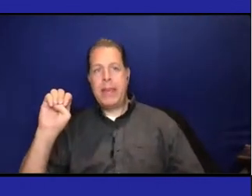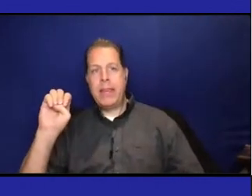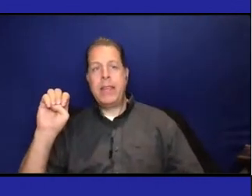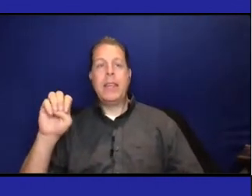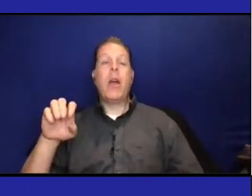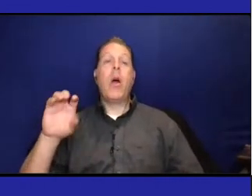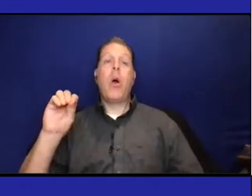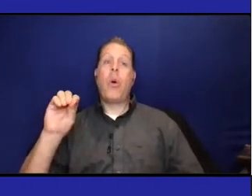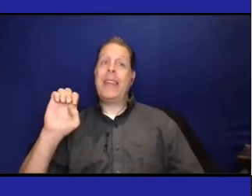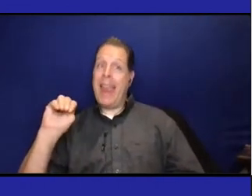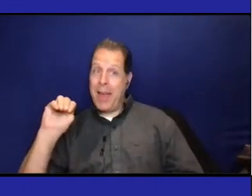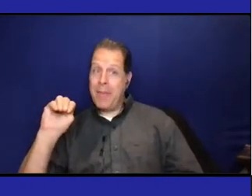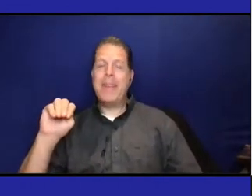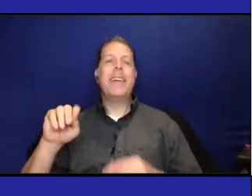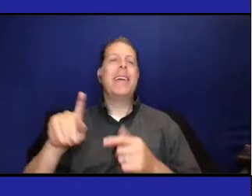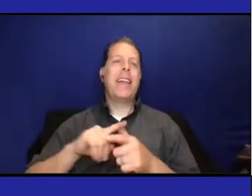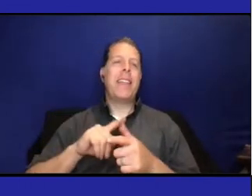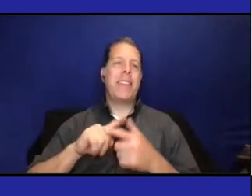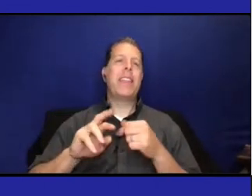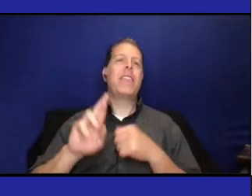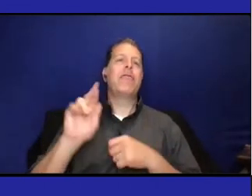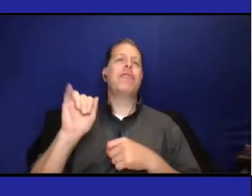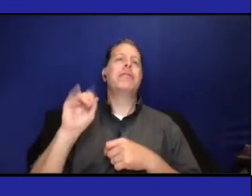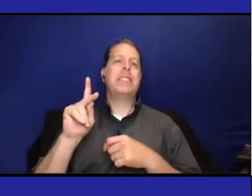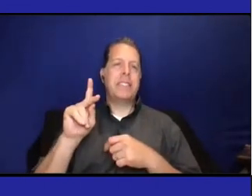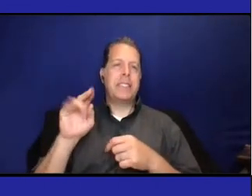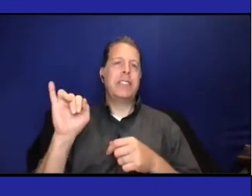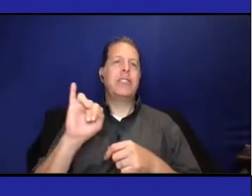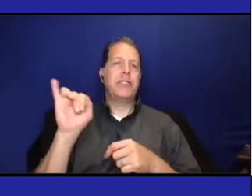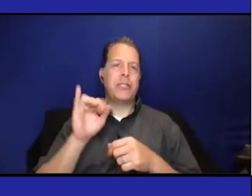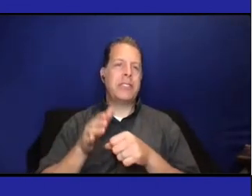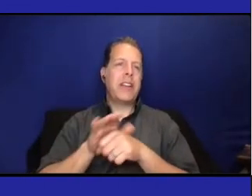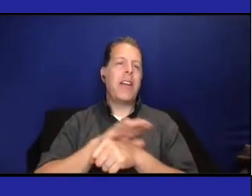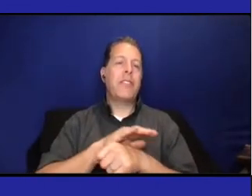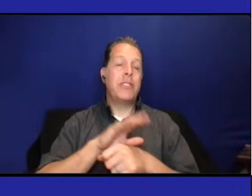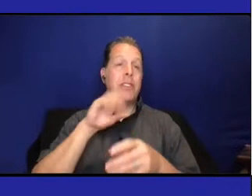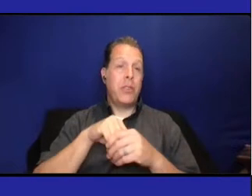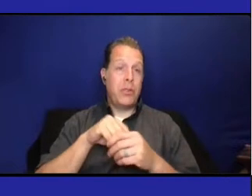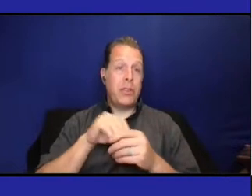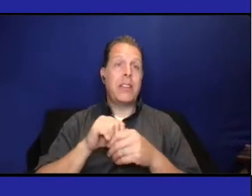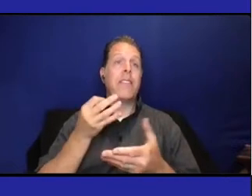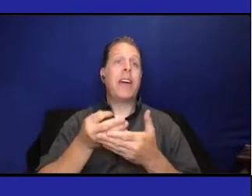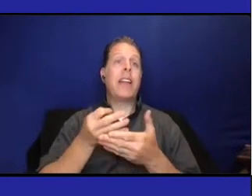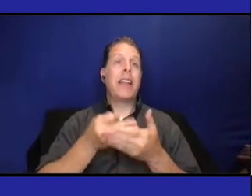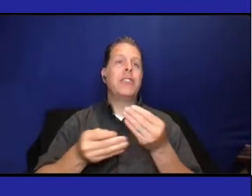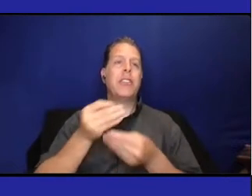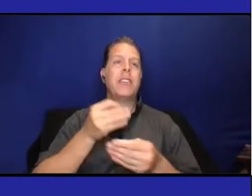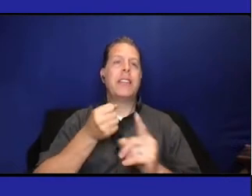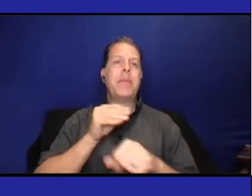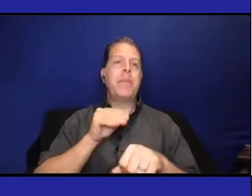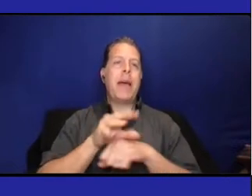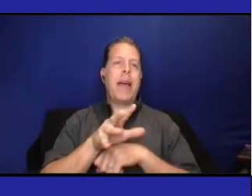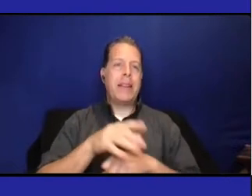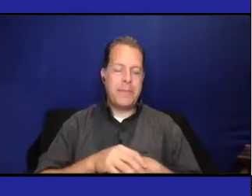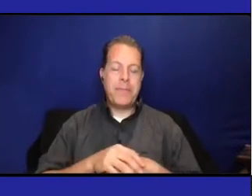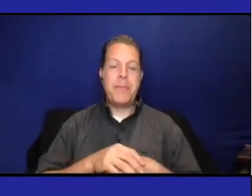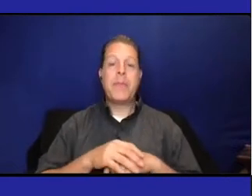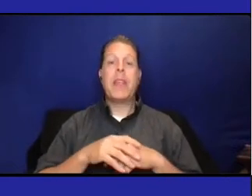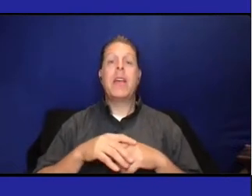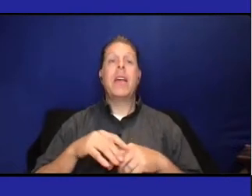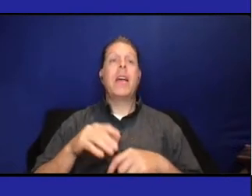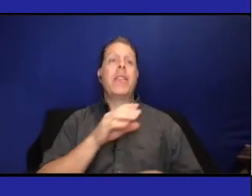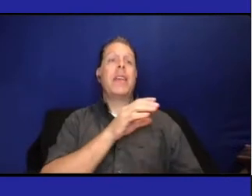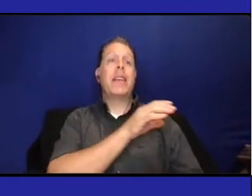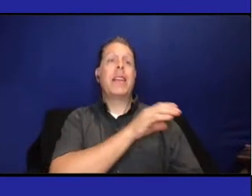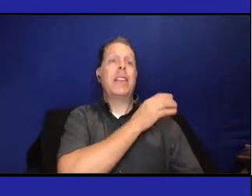OEM and risk insurance coverage services, including the financial impact. The clinical equipment maintenance